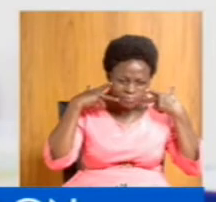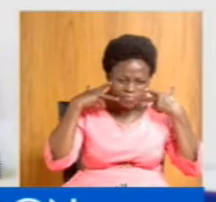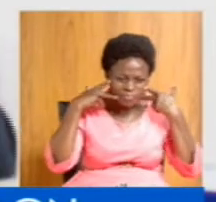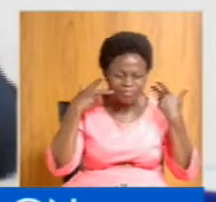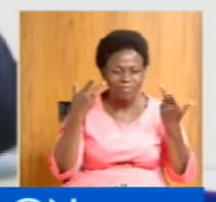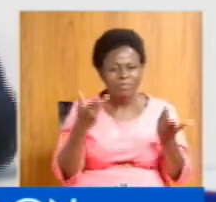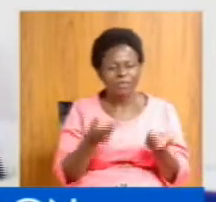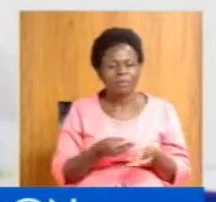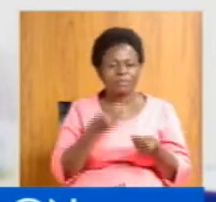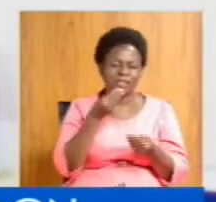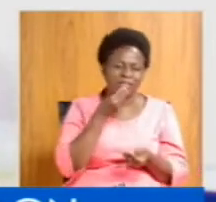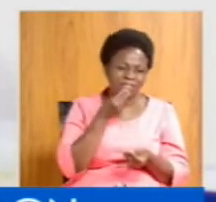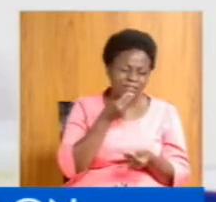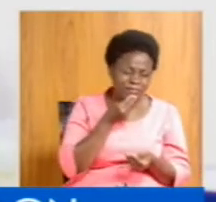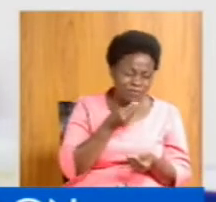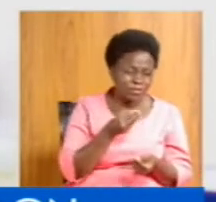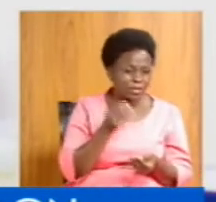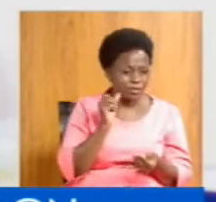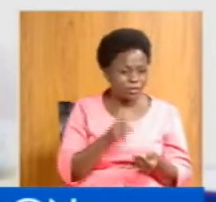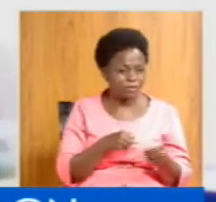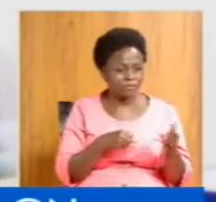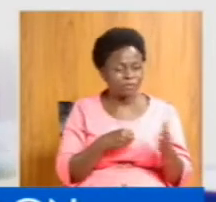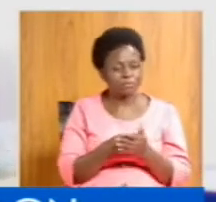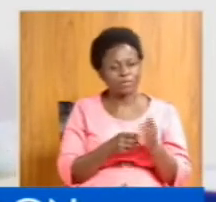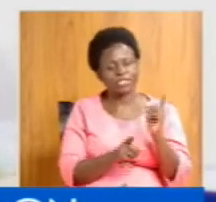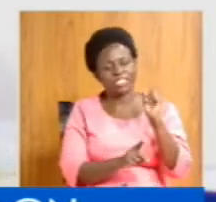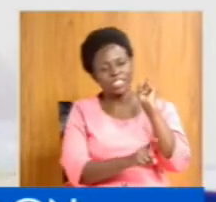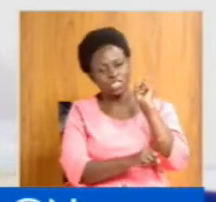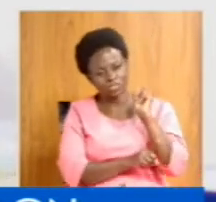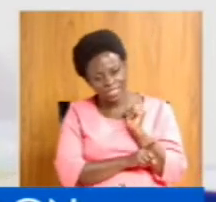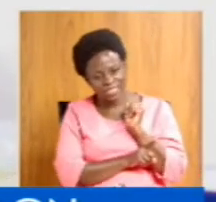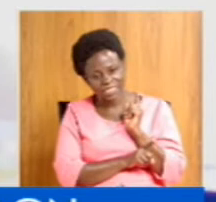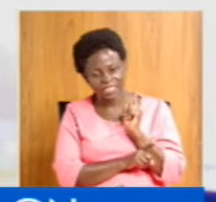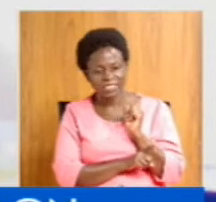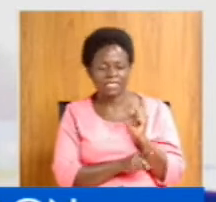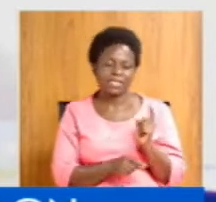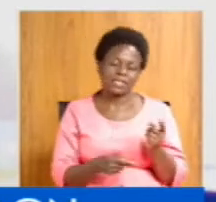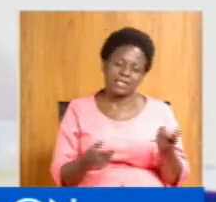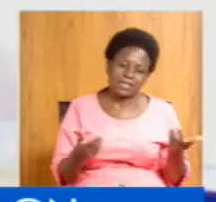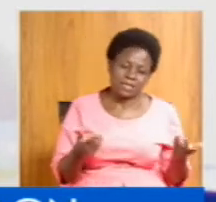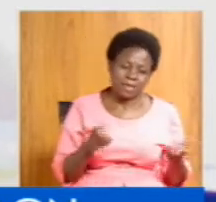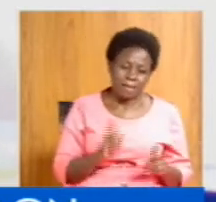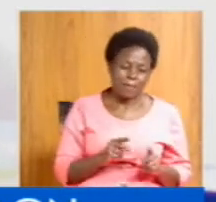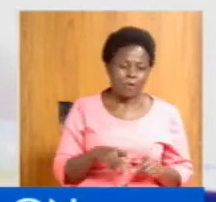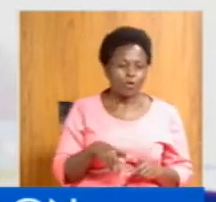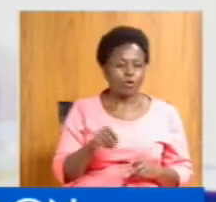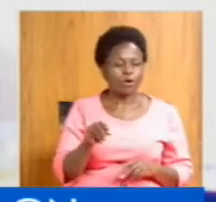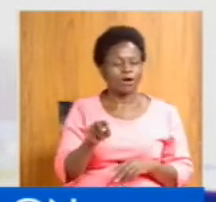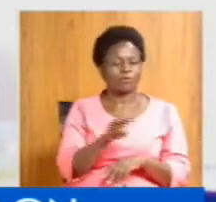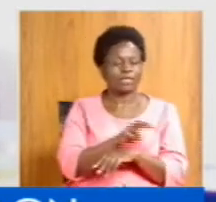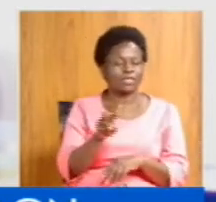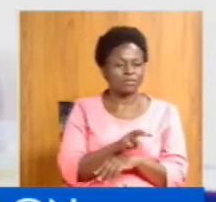the food you have to support the security you have to ensure that people go out and